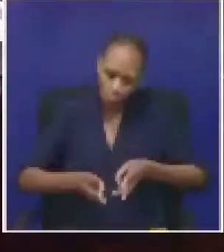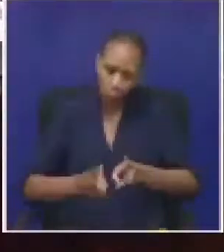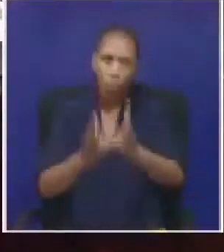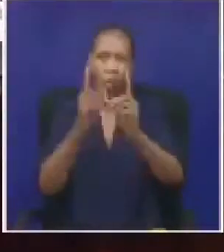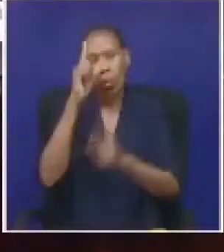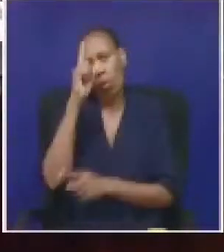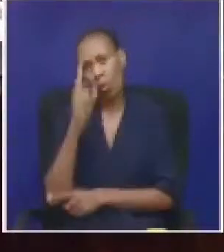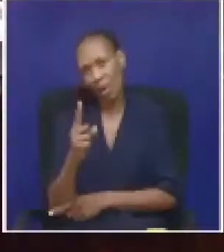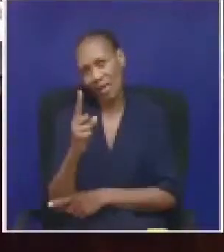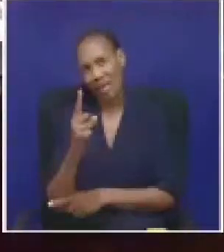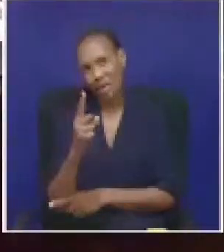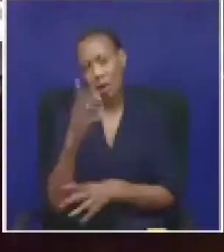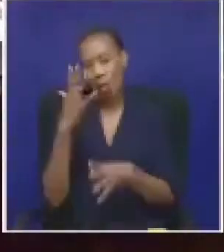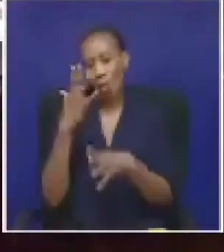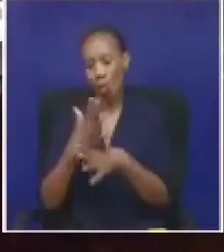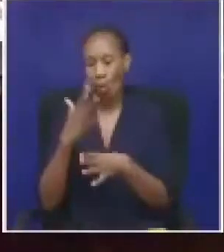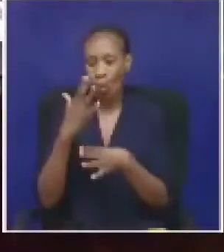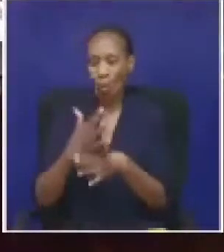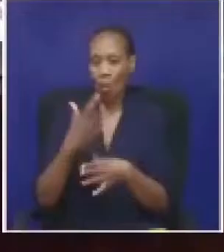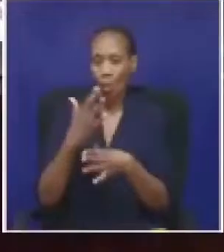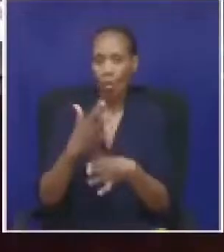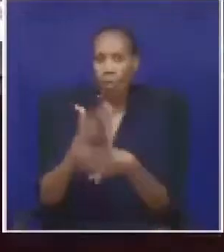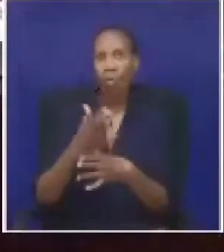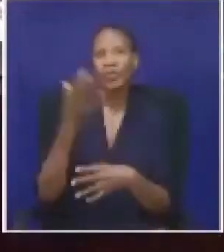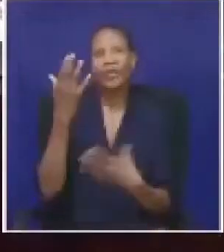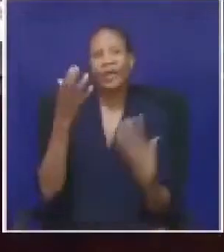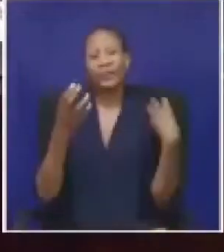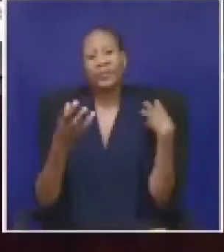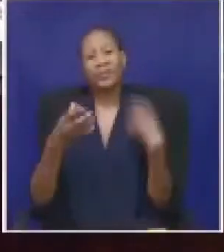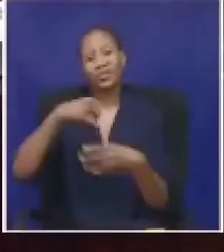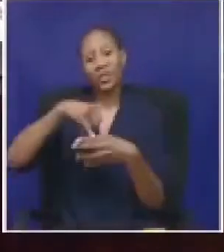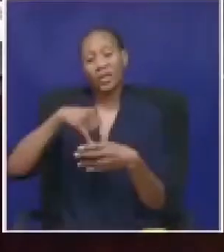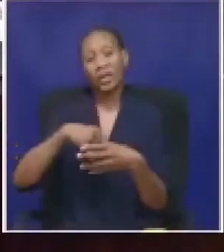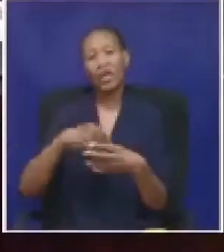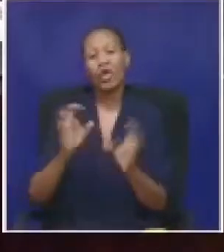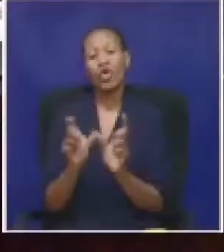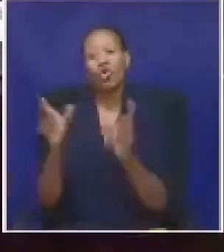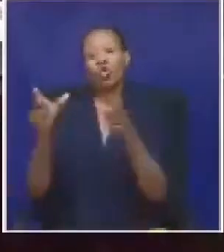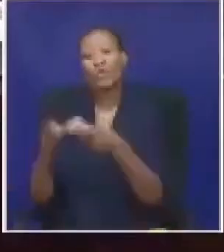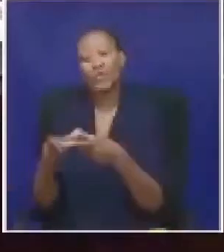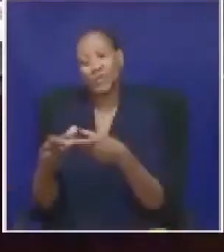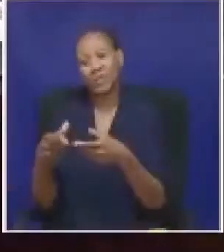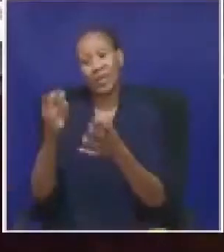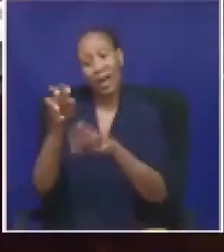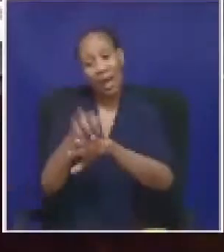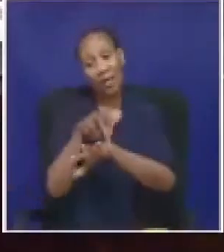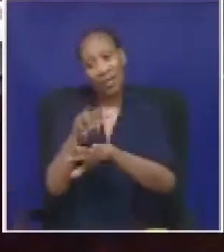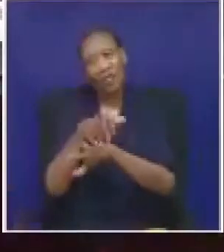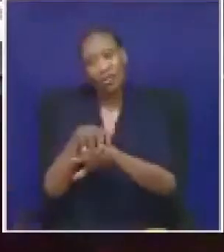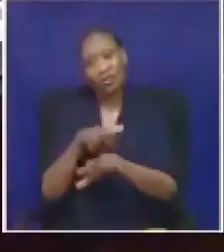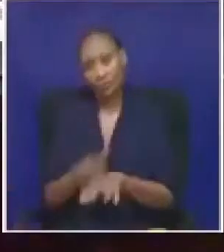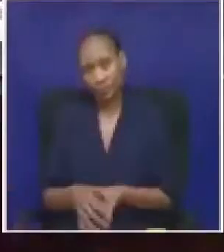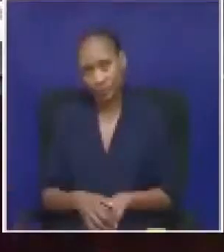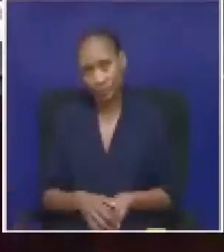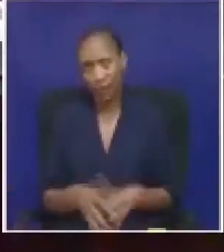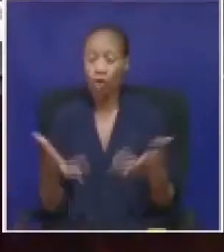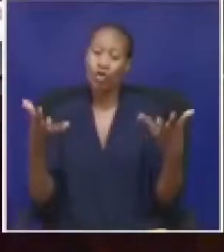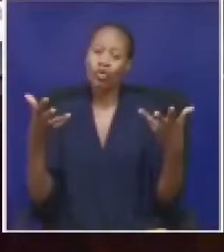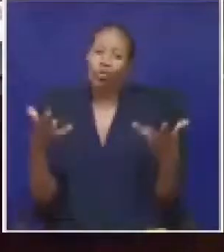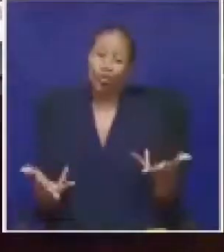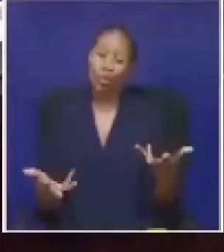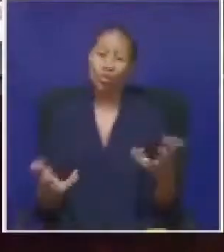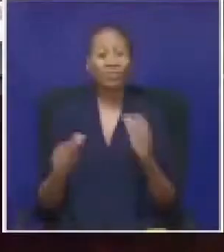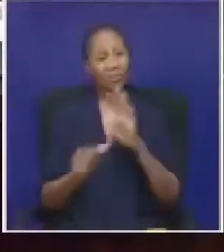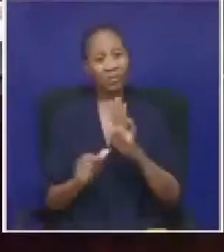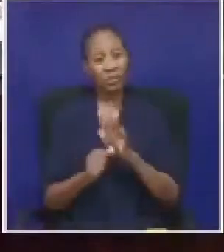approach under the work of the Interministerial Committee on Land Reform and Agriculture. It is therefore